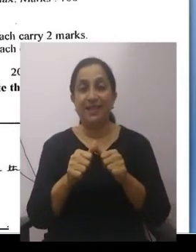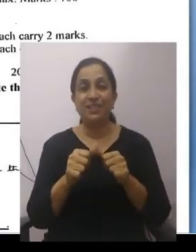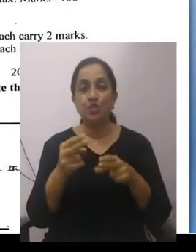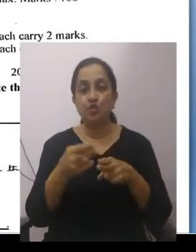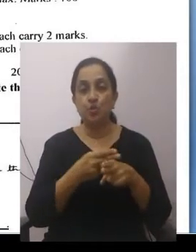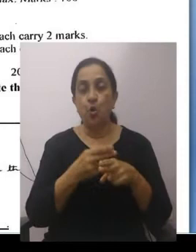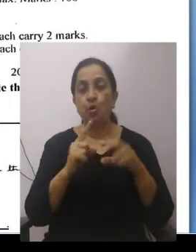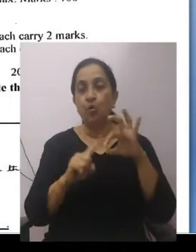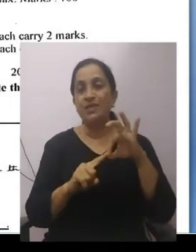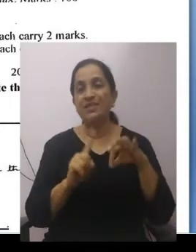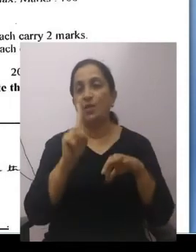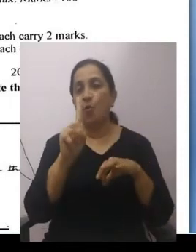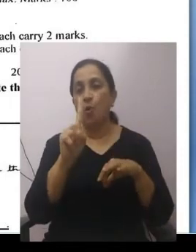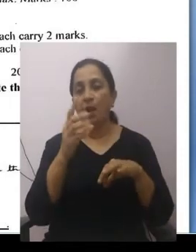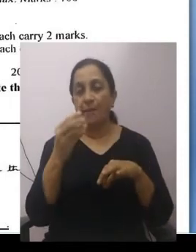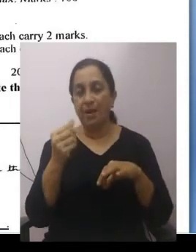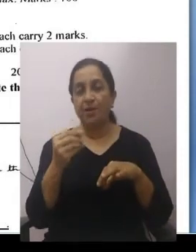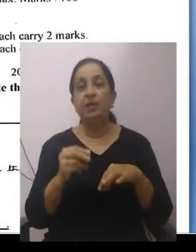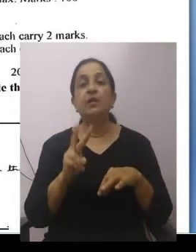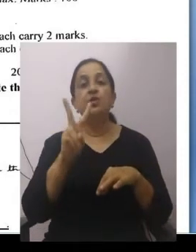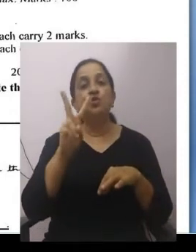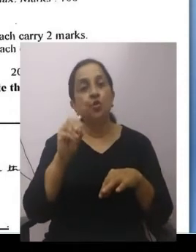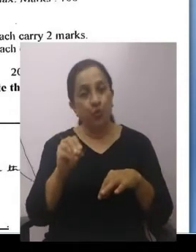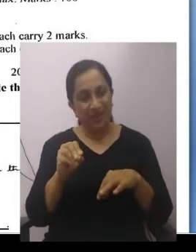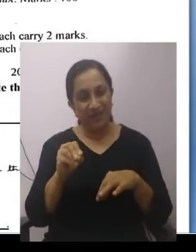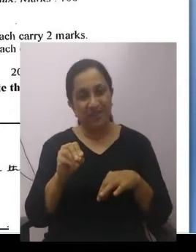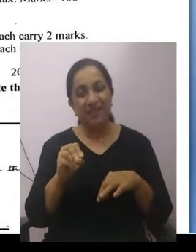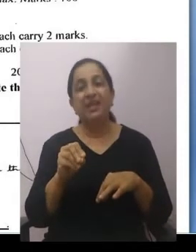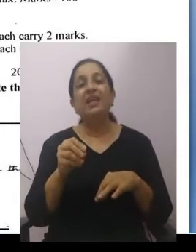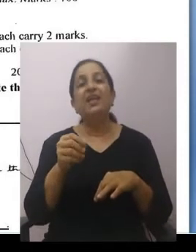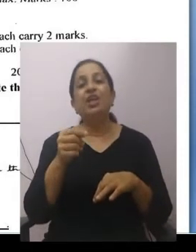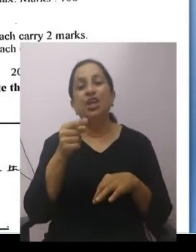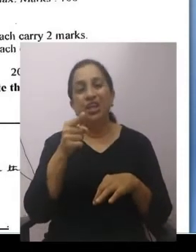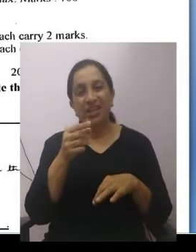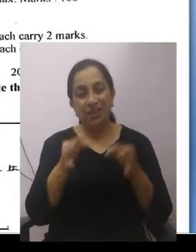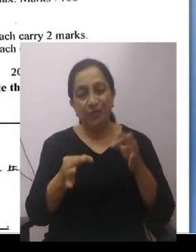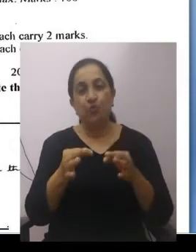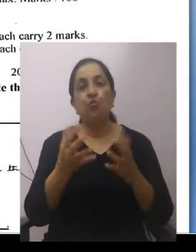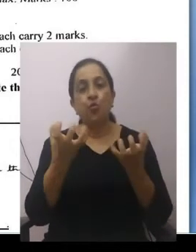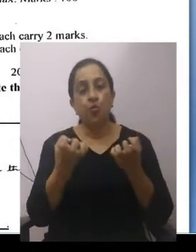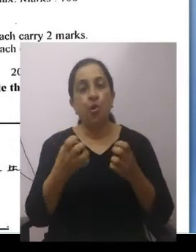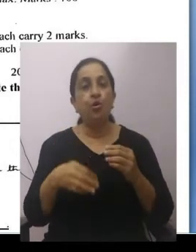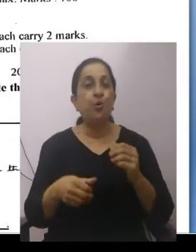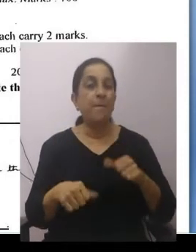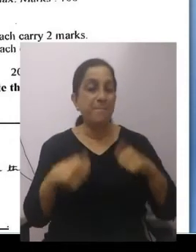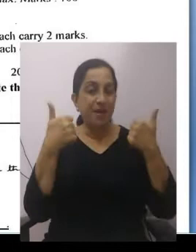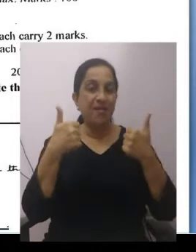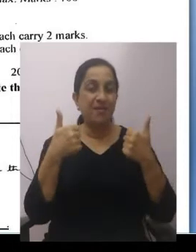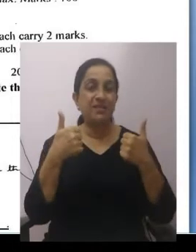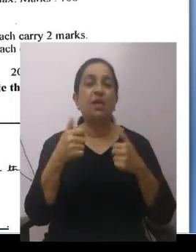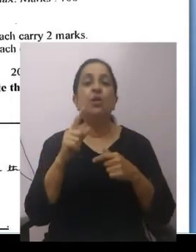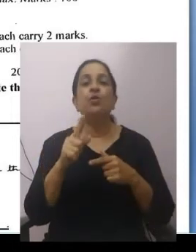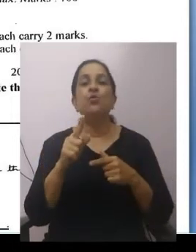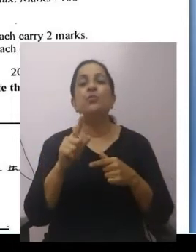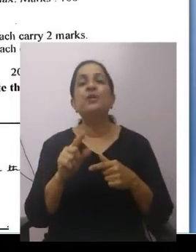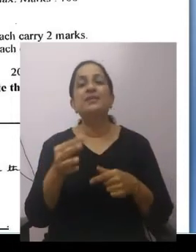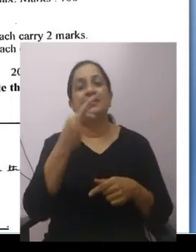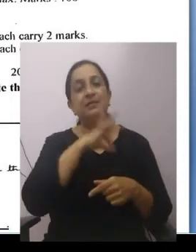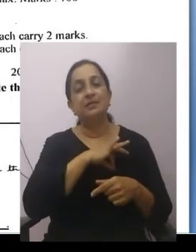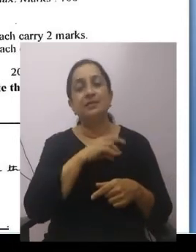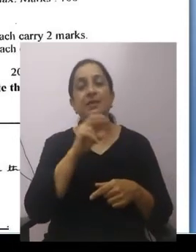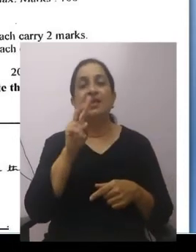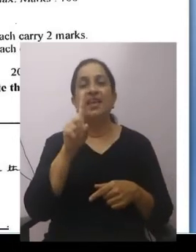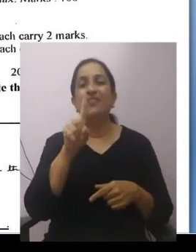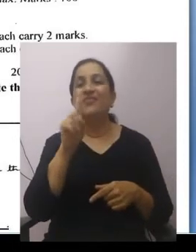mark. So out of 20, I told you to pass, you must at least score 15 marks.